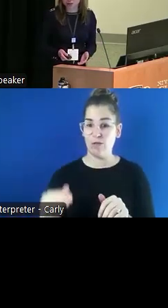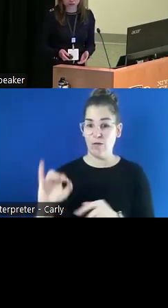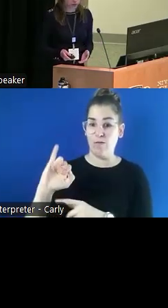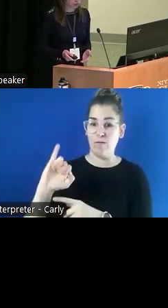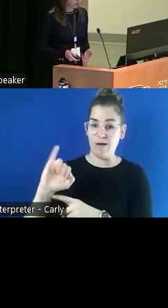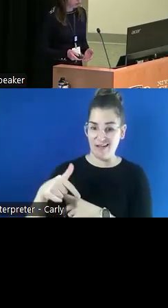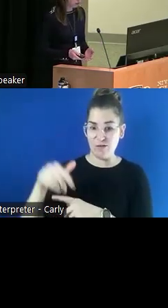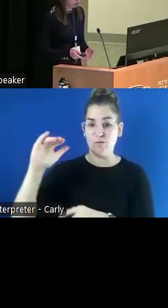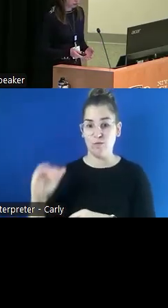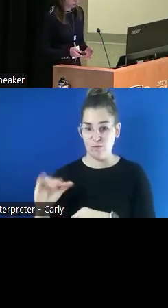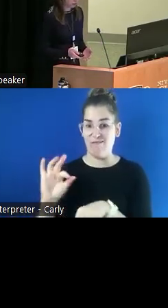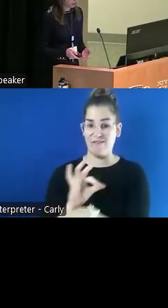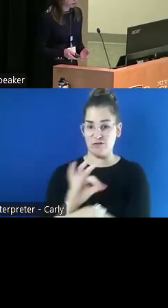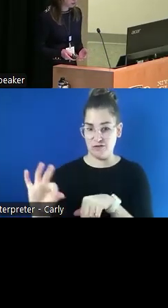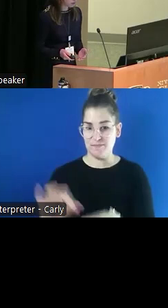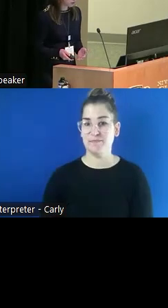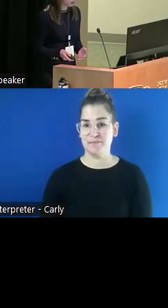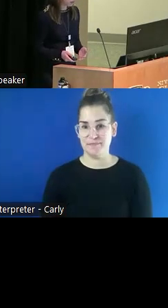functioning.